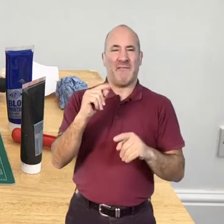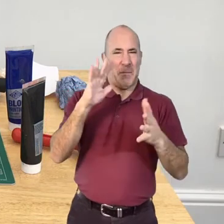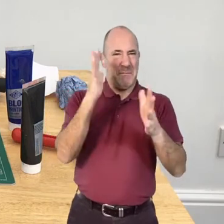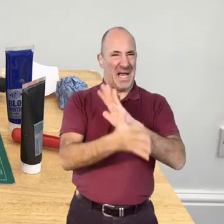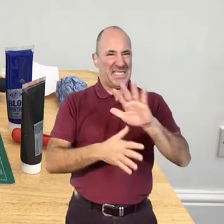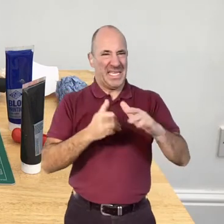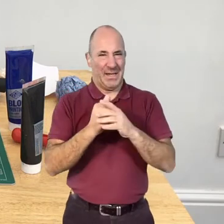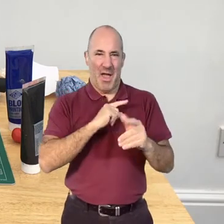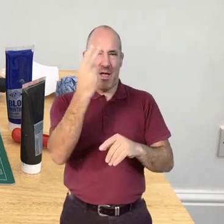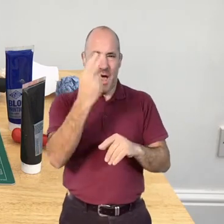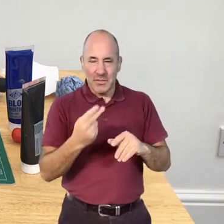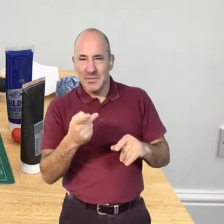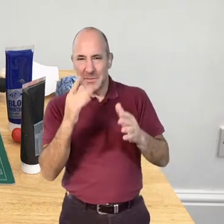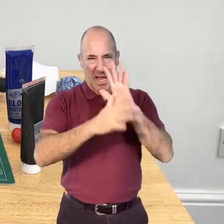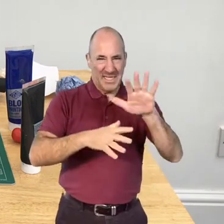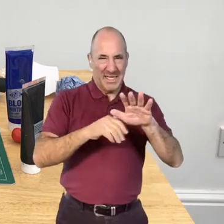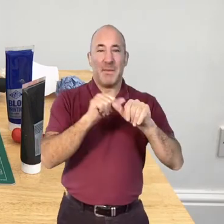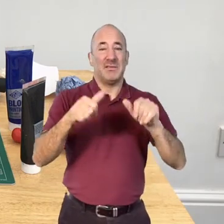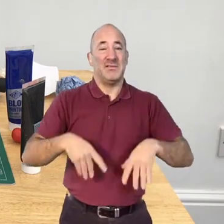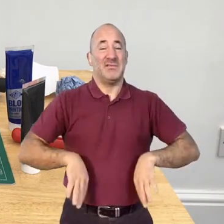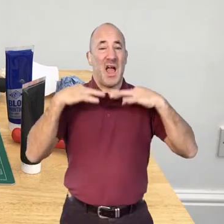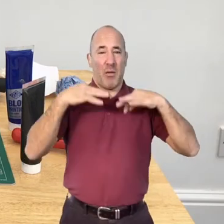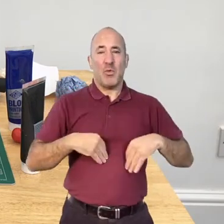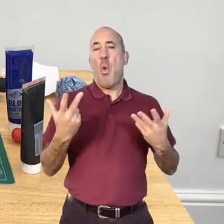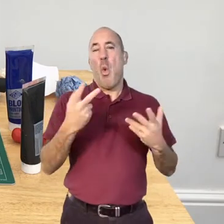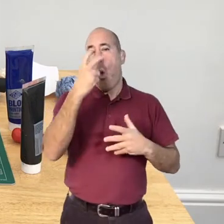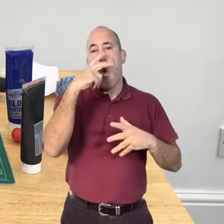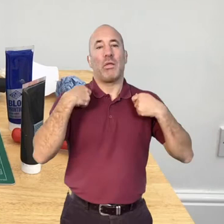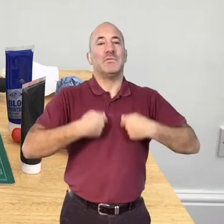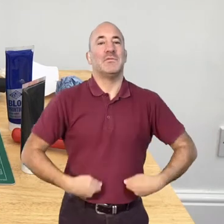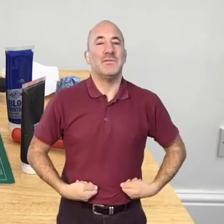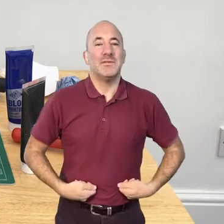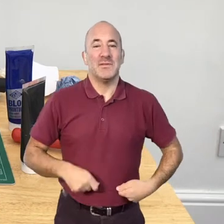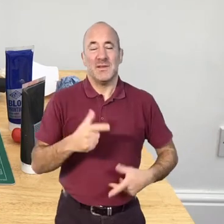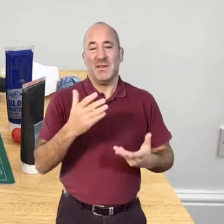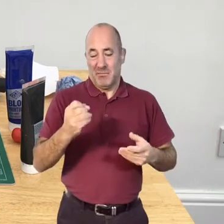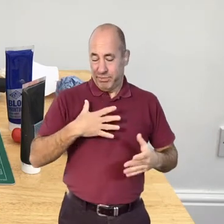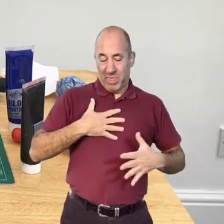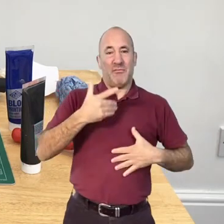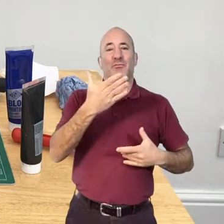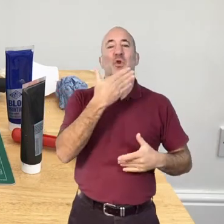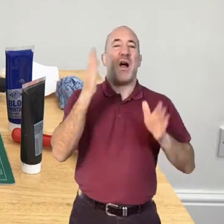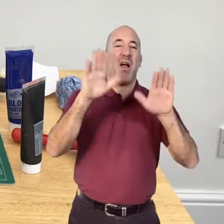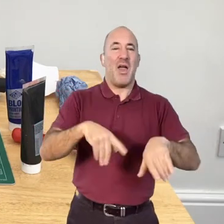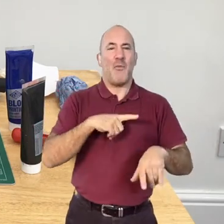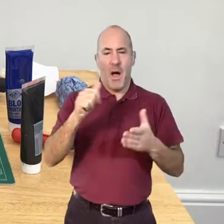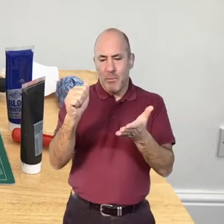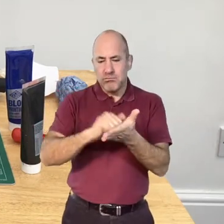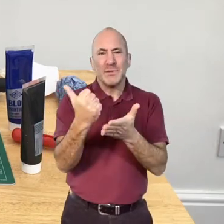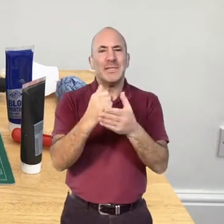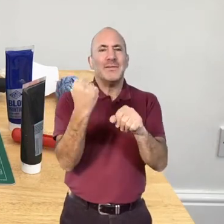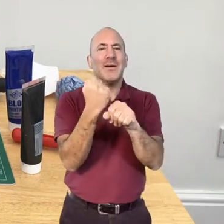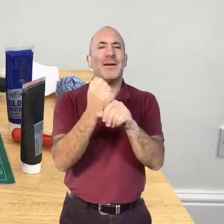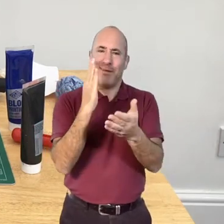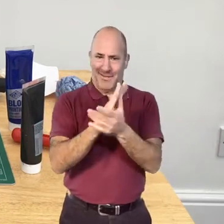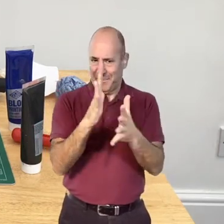art, I would wear an apron or just wear something old that you don't mind getting ink on, because printmaking